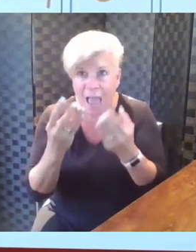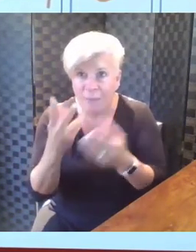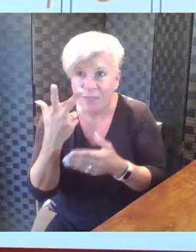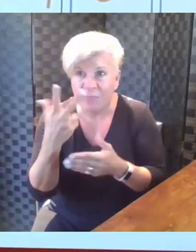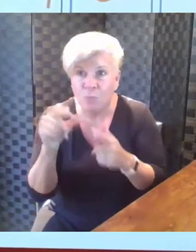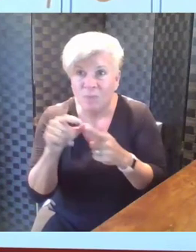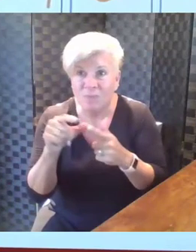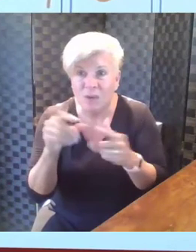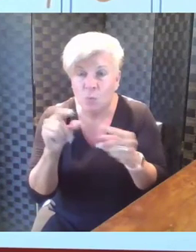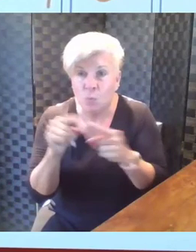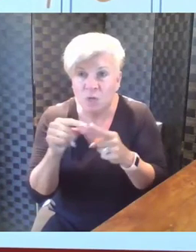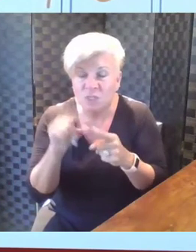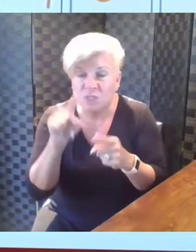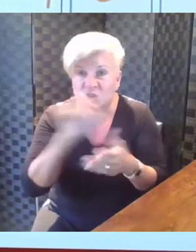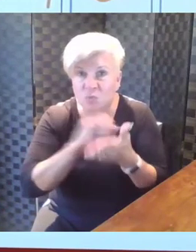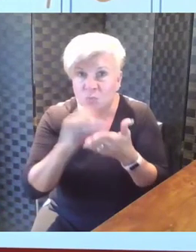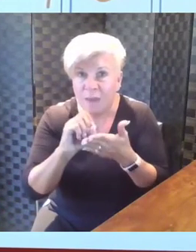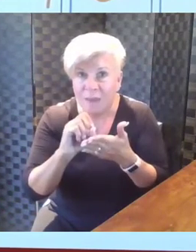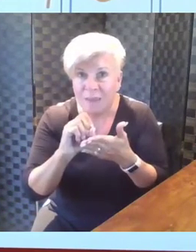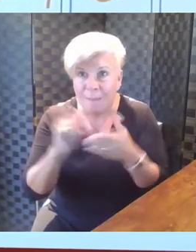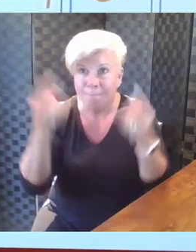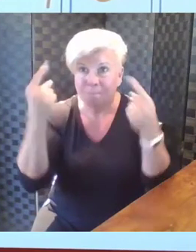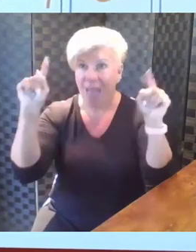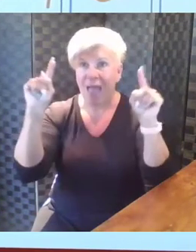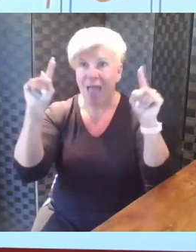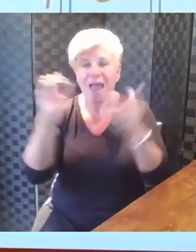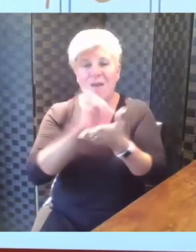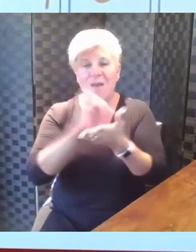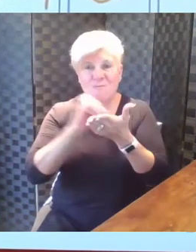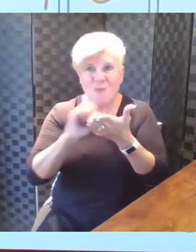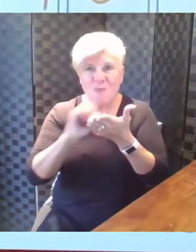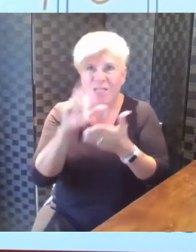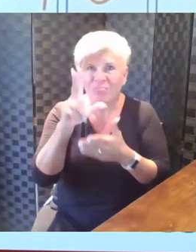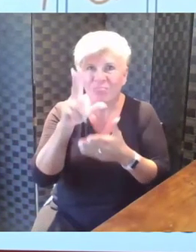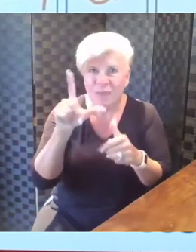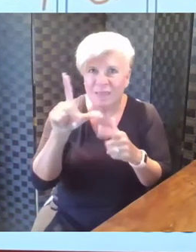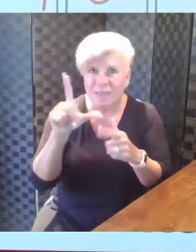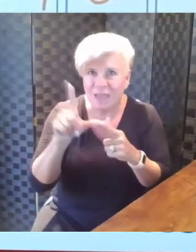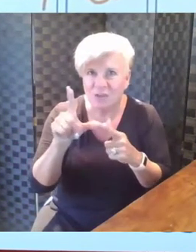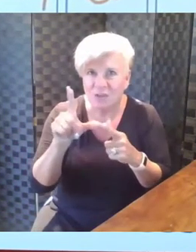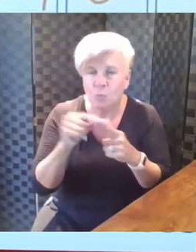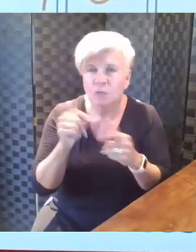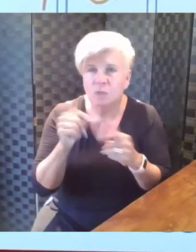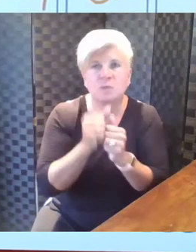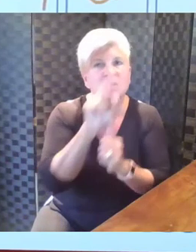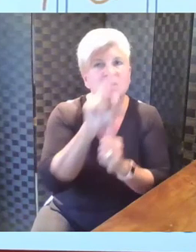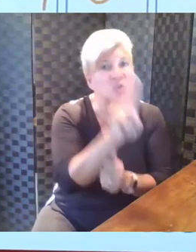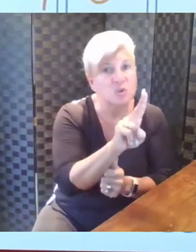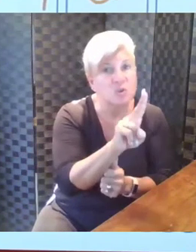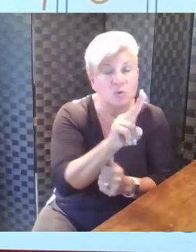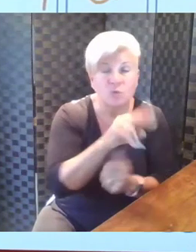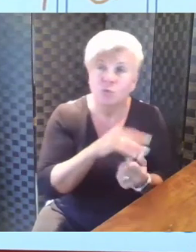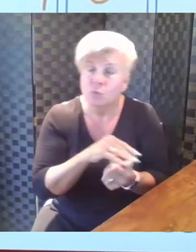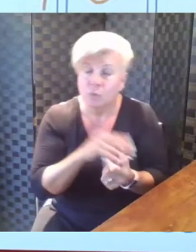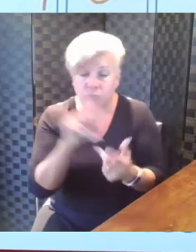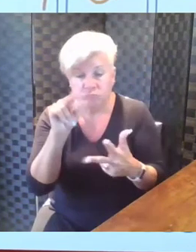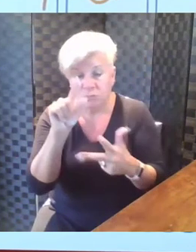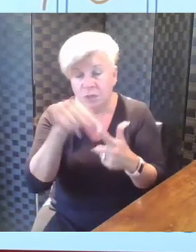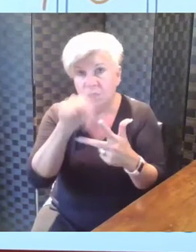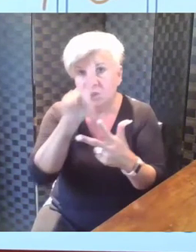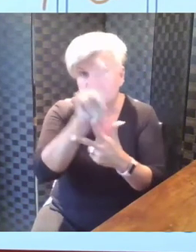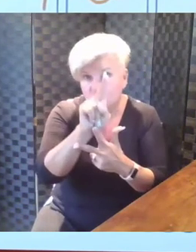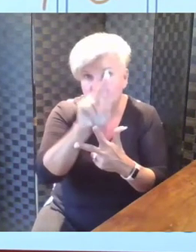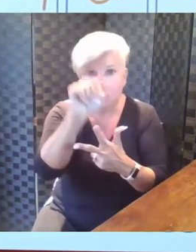you write? I'm going to do that in my journal too. Can you write 3-letter words that have U in the middle? Can you write 3-letter words that